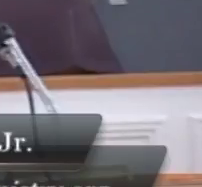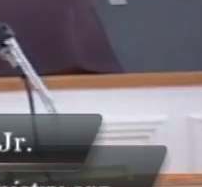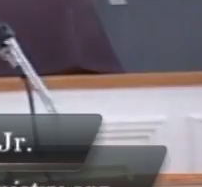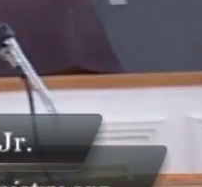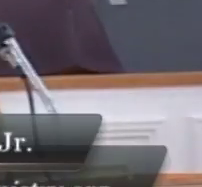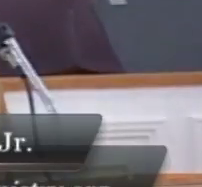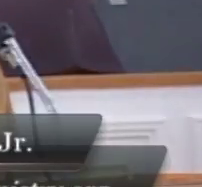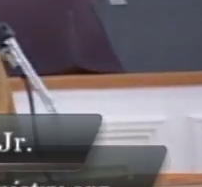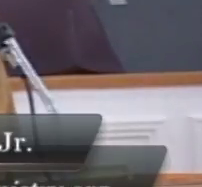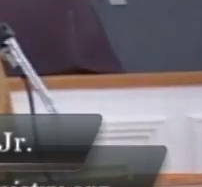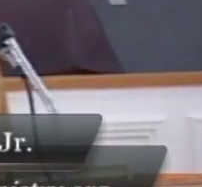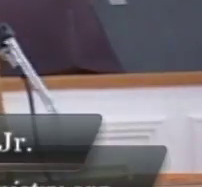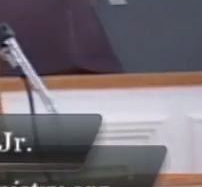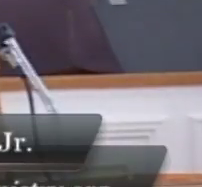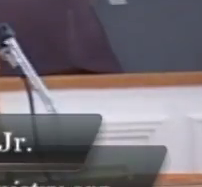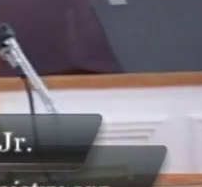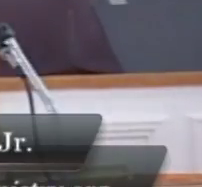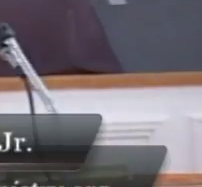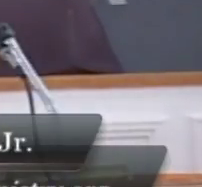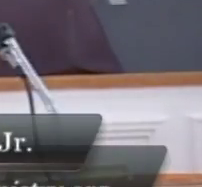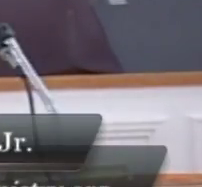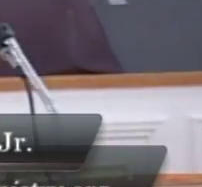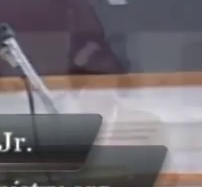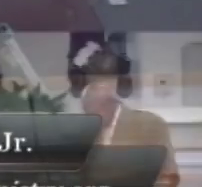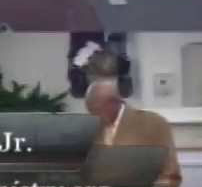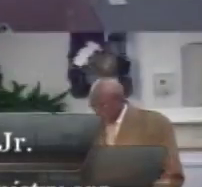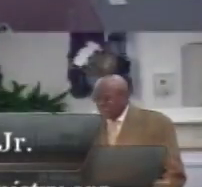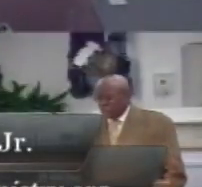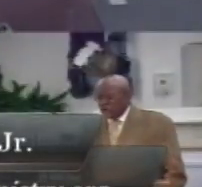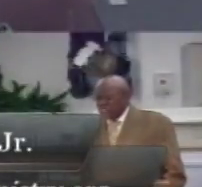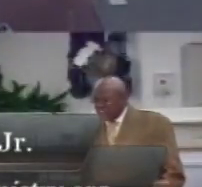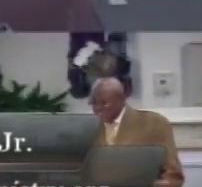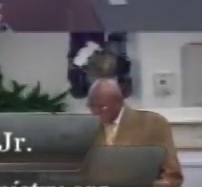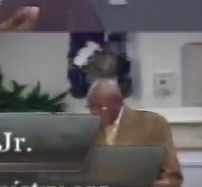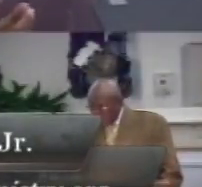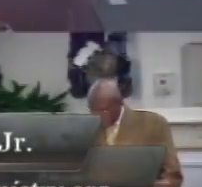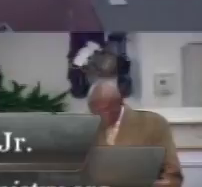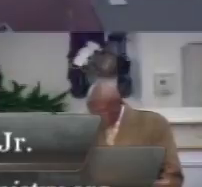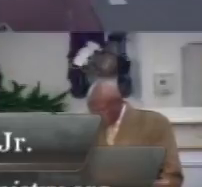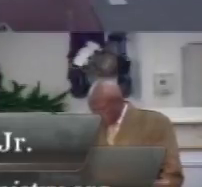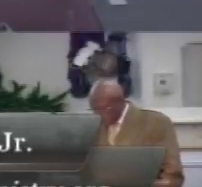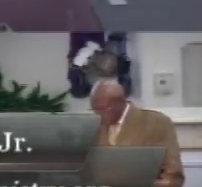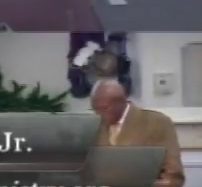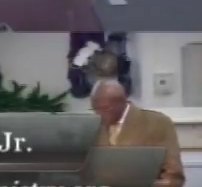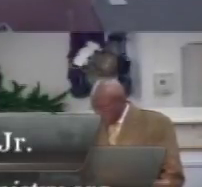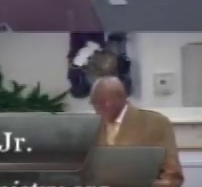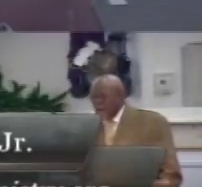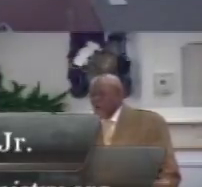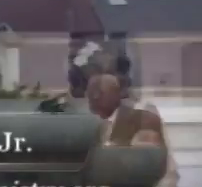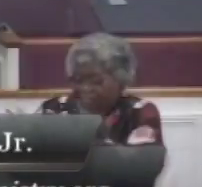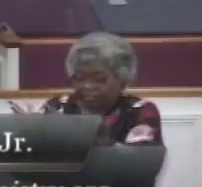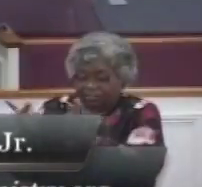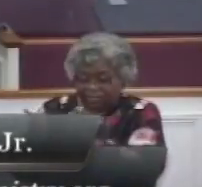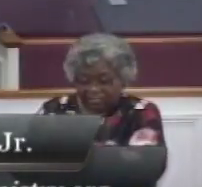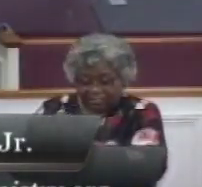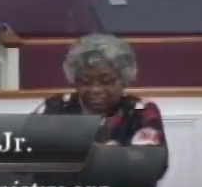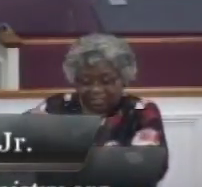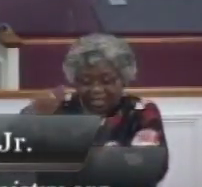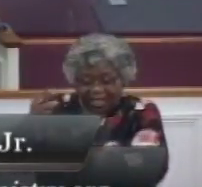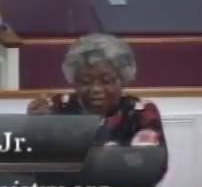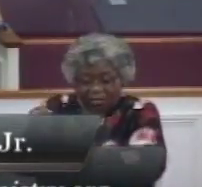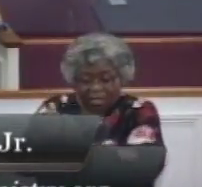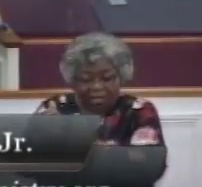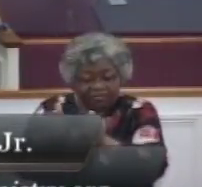that God's plan to bring Jesus out of the